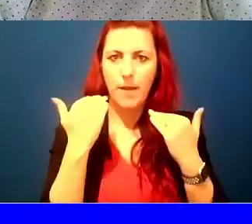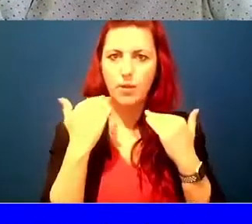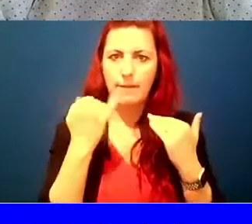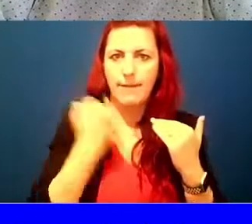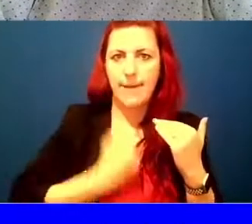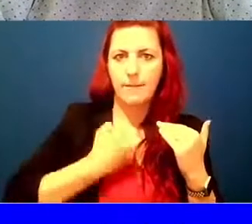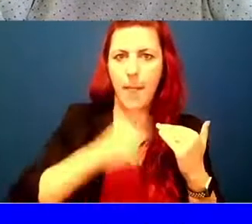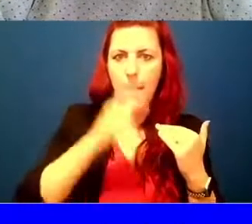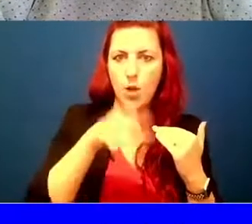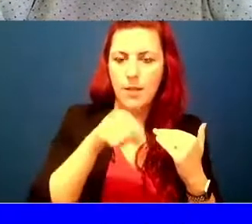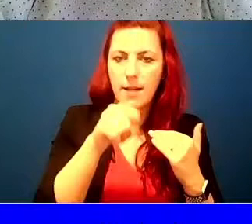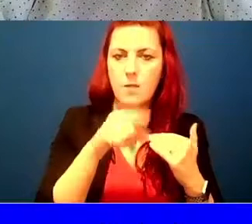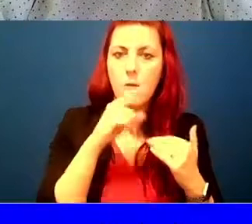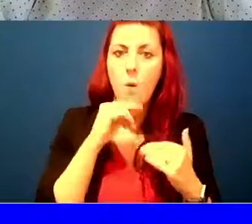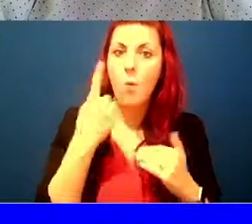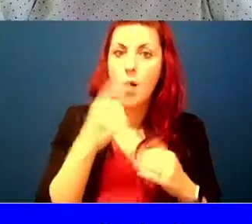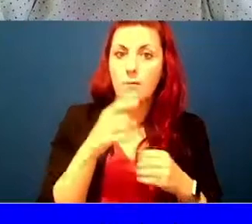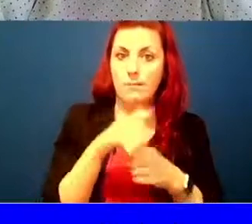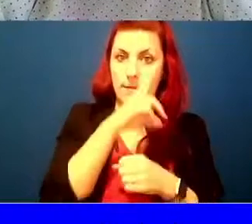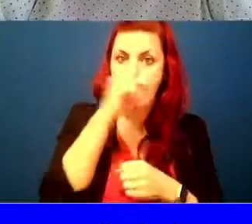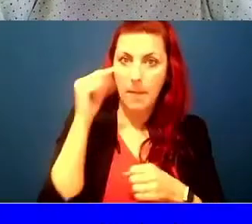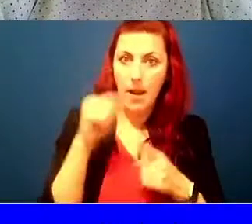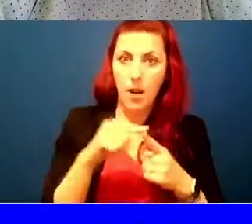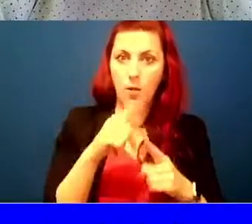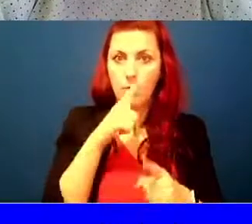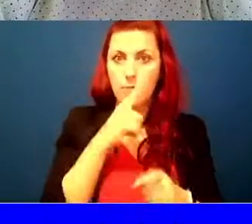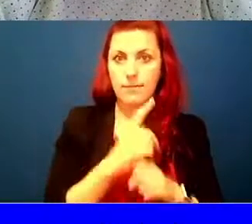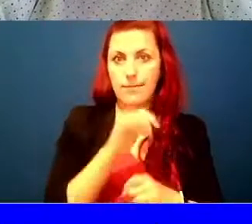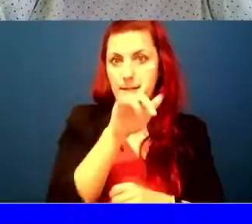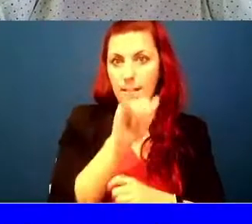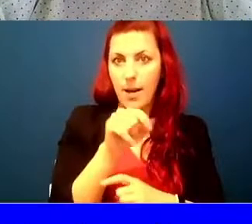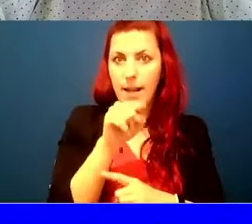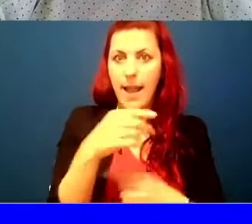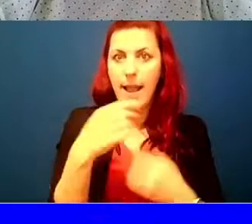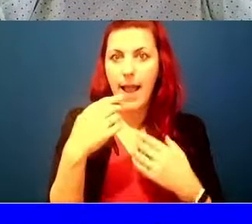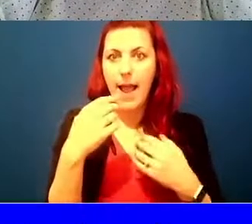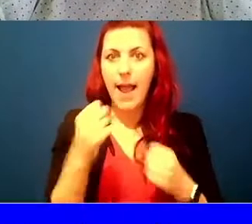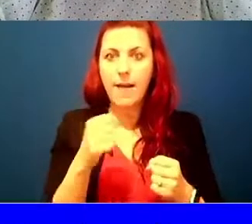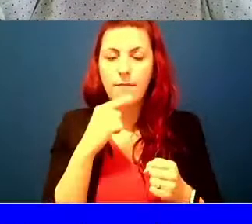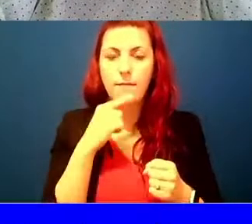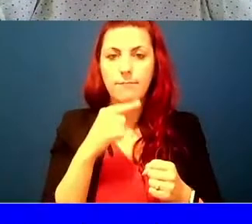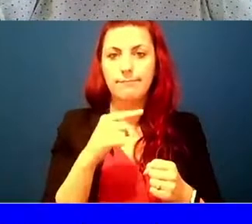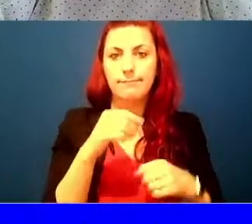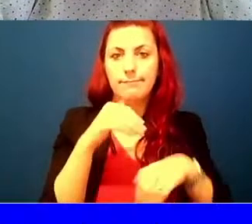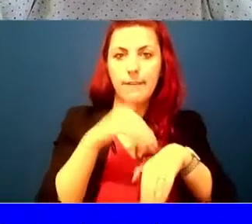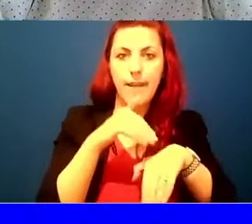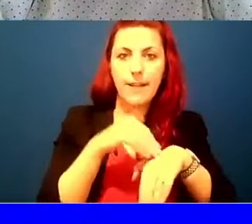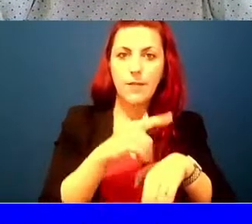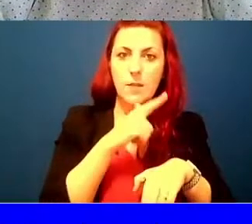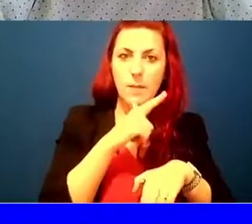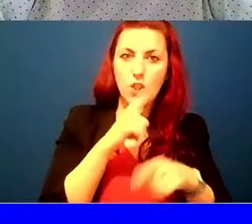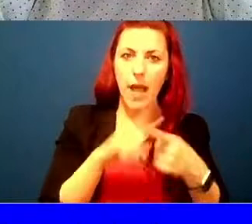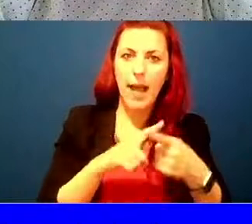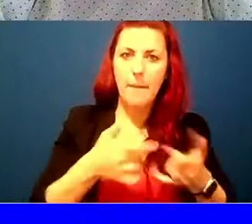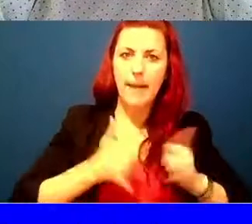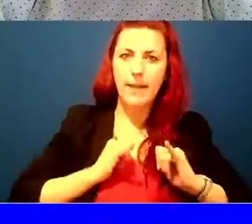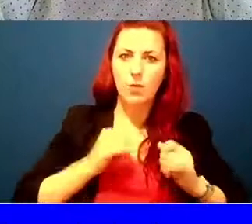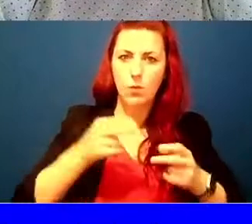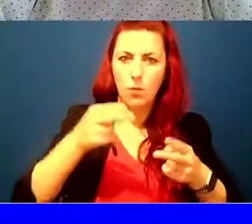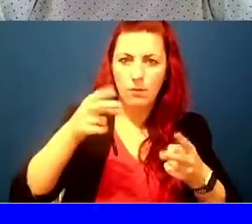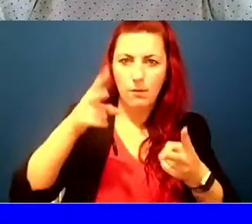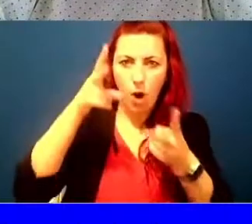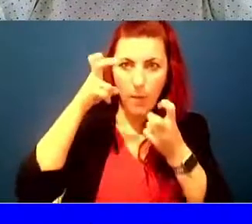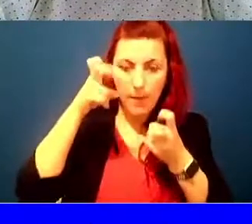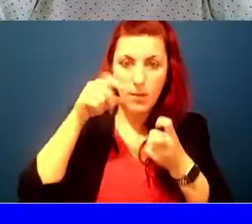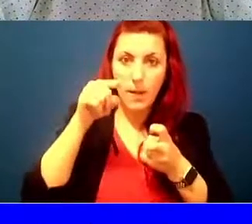So one case that we have here is around Tony, who has aphasia, which affects his speech and comprehension. He's been in remand